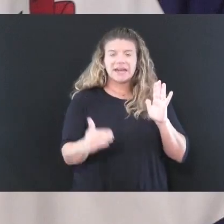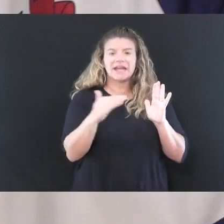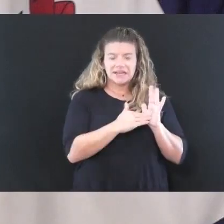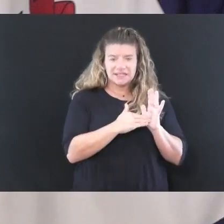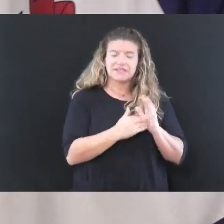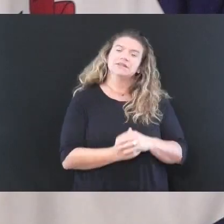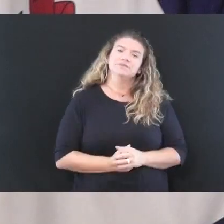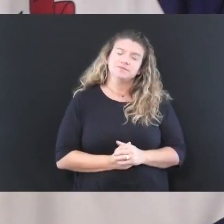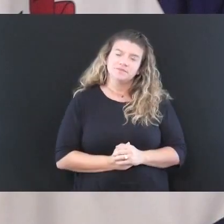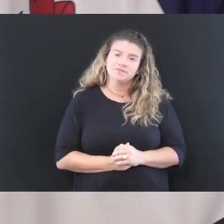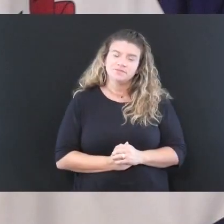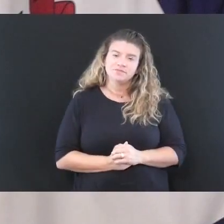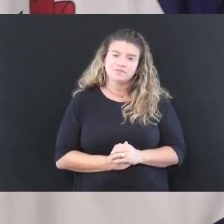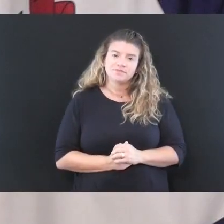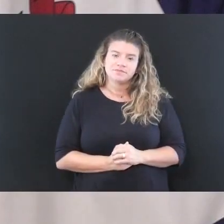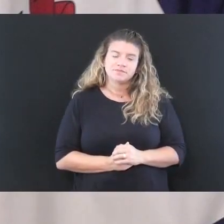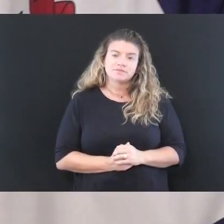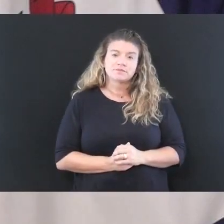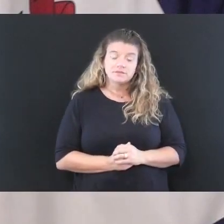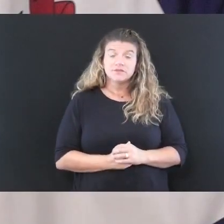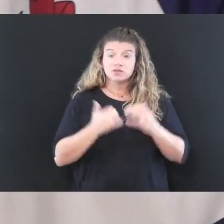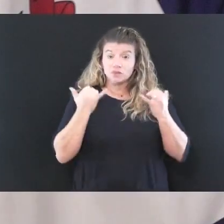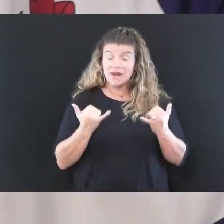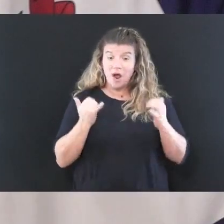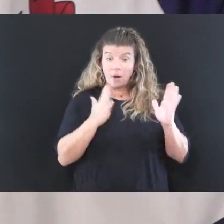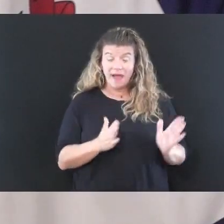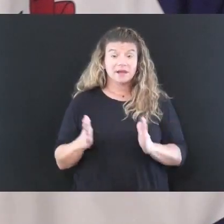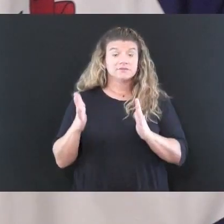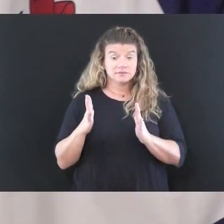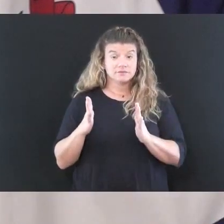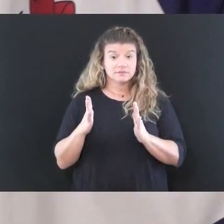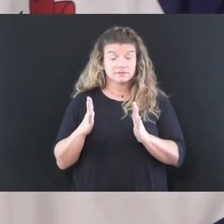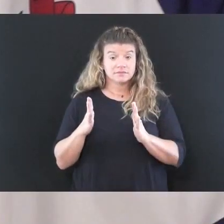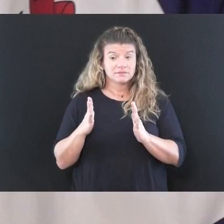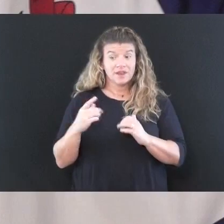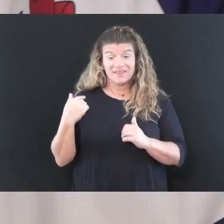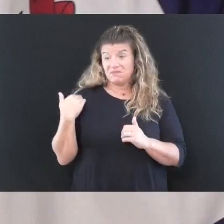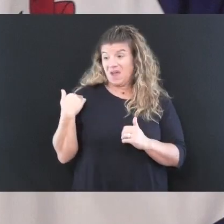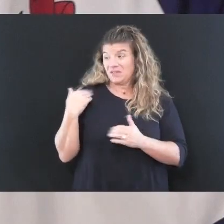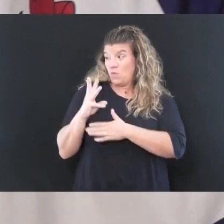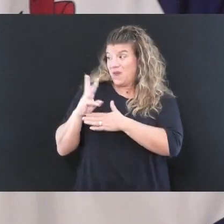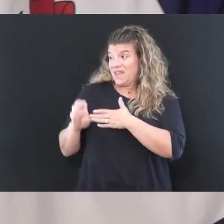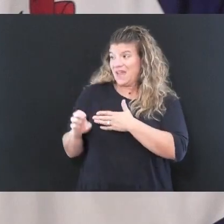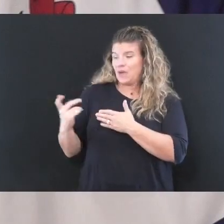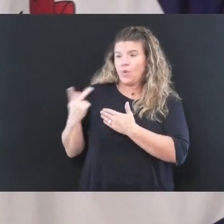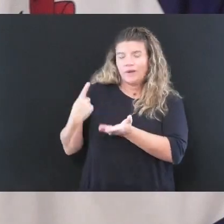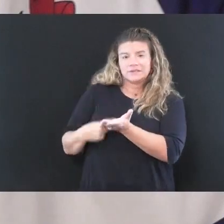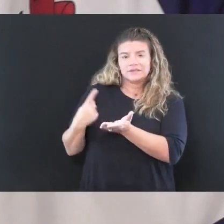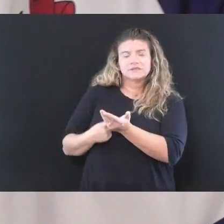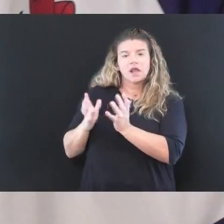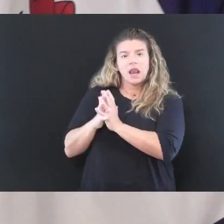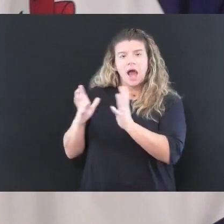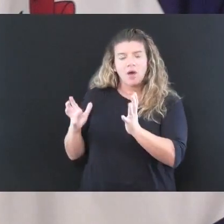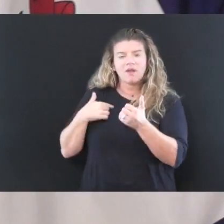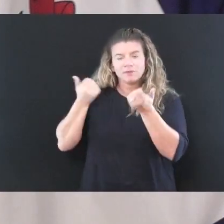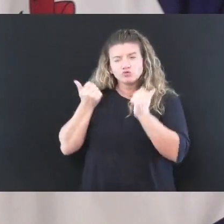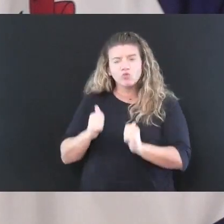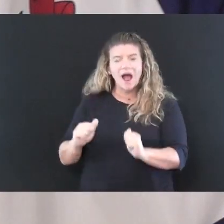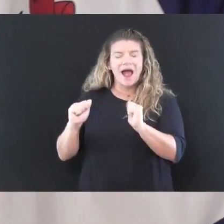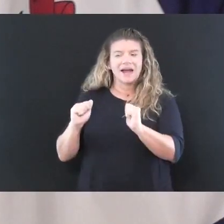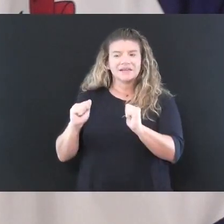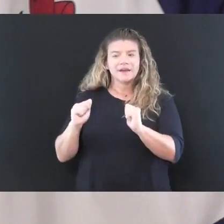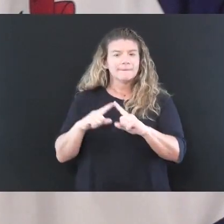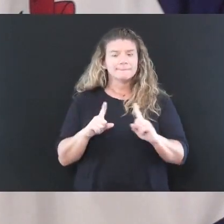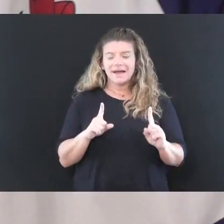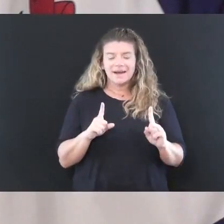Now, so what we're going to do, and we talked about this an awful lot over the weekend, we've been trying to do this, but evidently